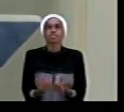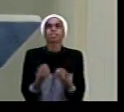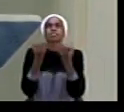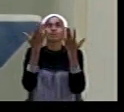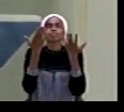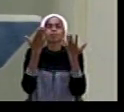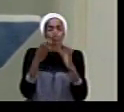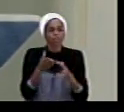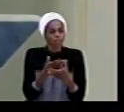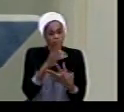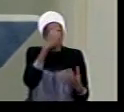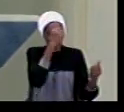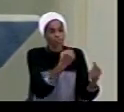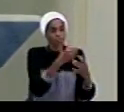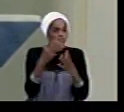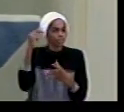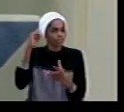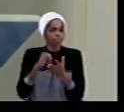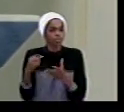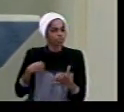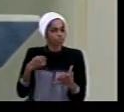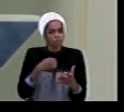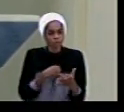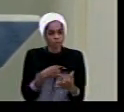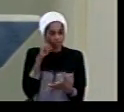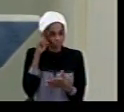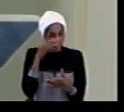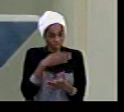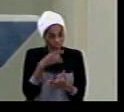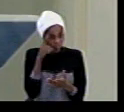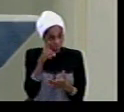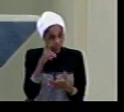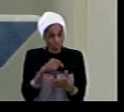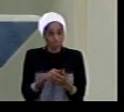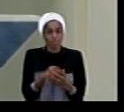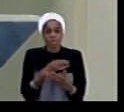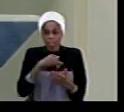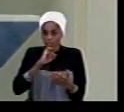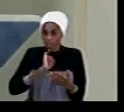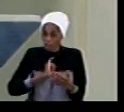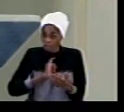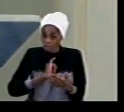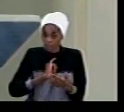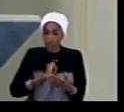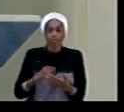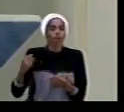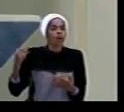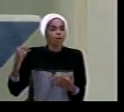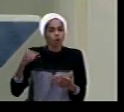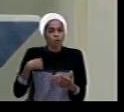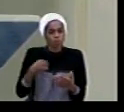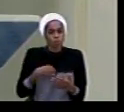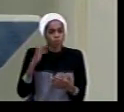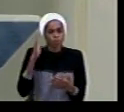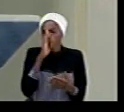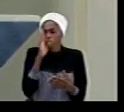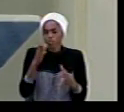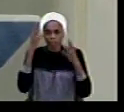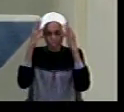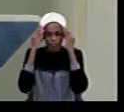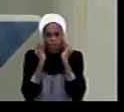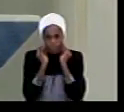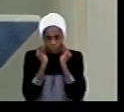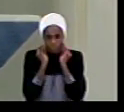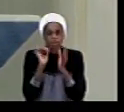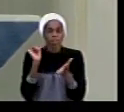him, that we, that you, that I will be able to experience